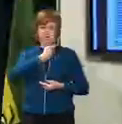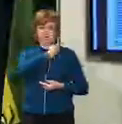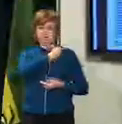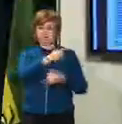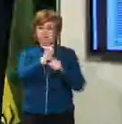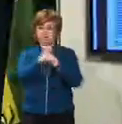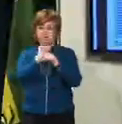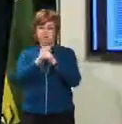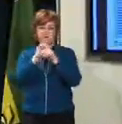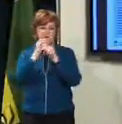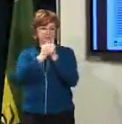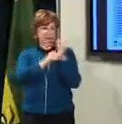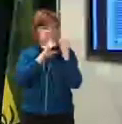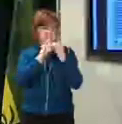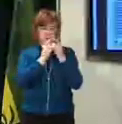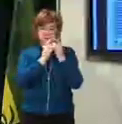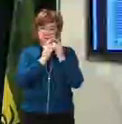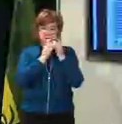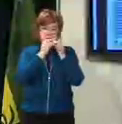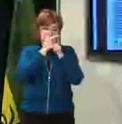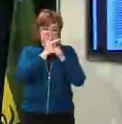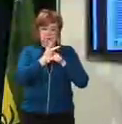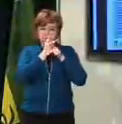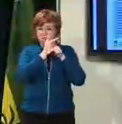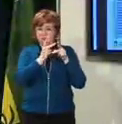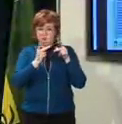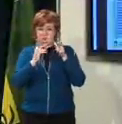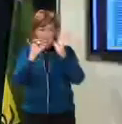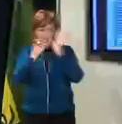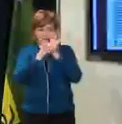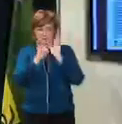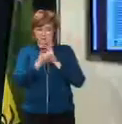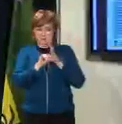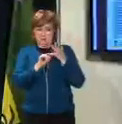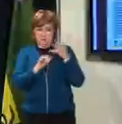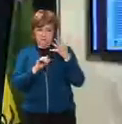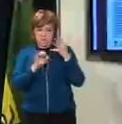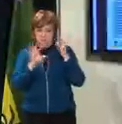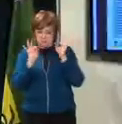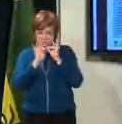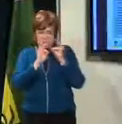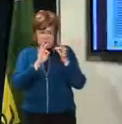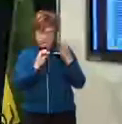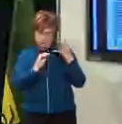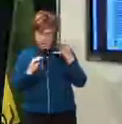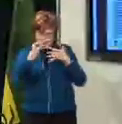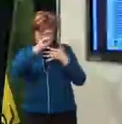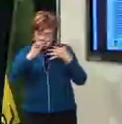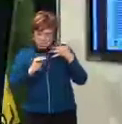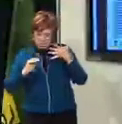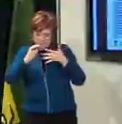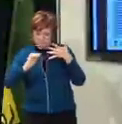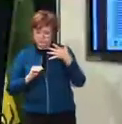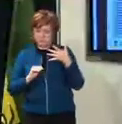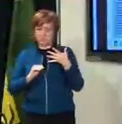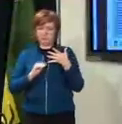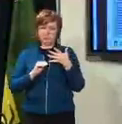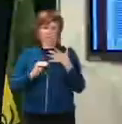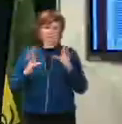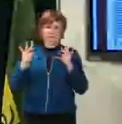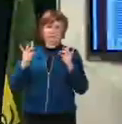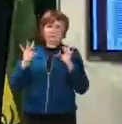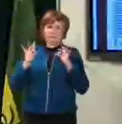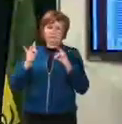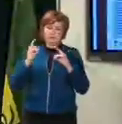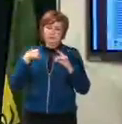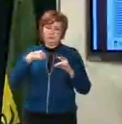where we can redeploy resources, it's very difficult to choose, as we know that every time you reduce a